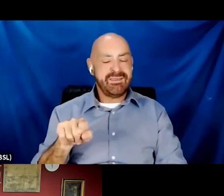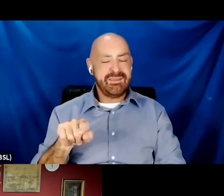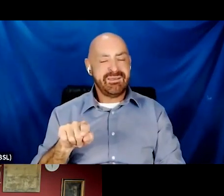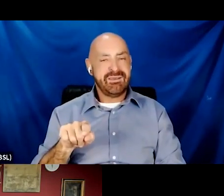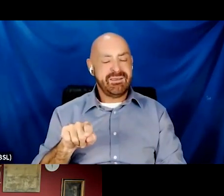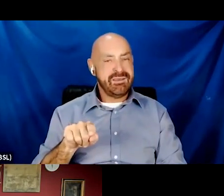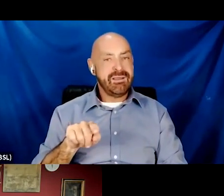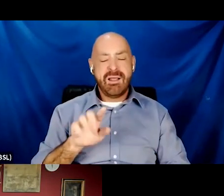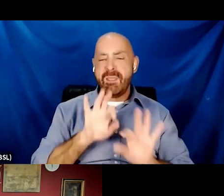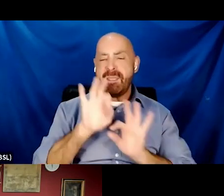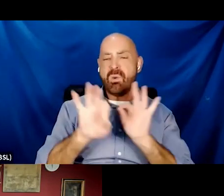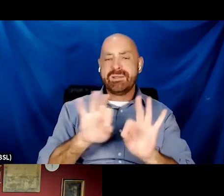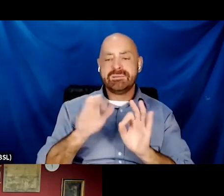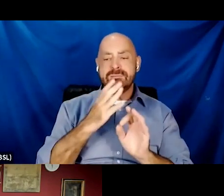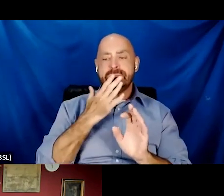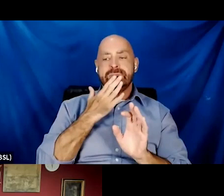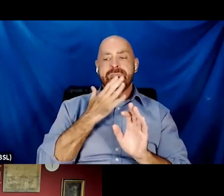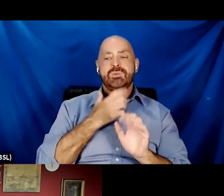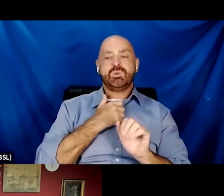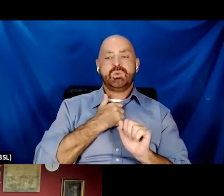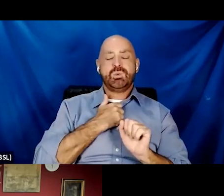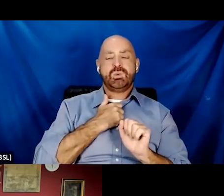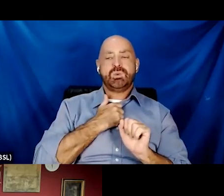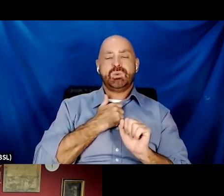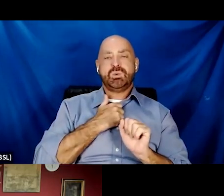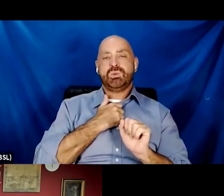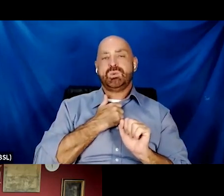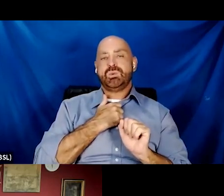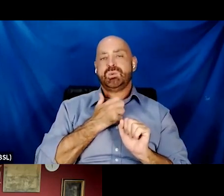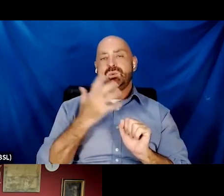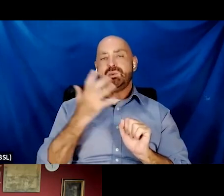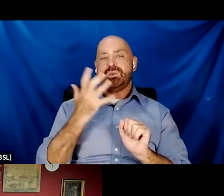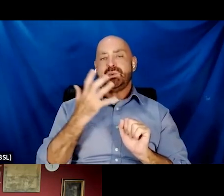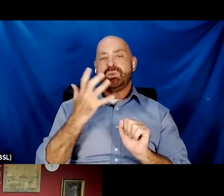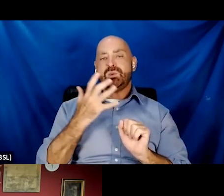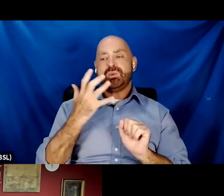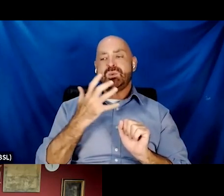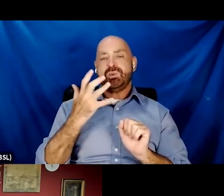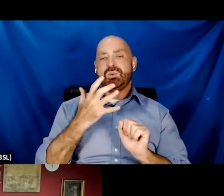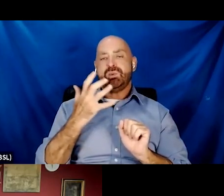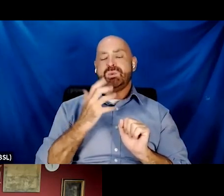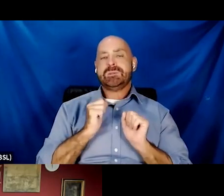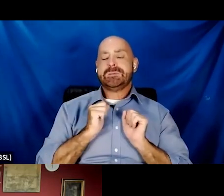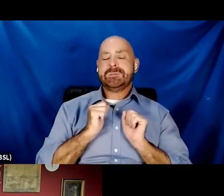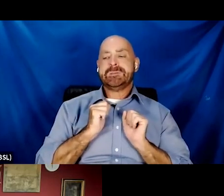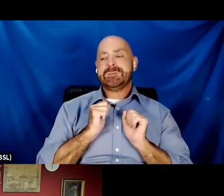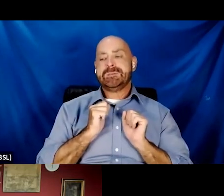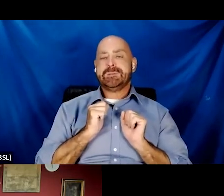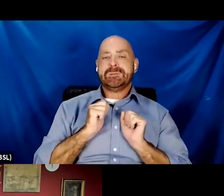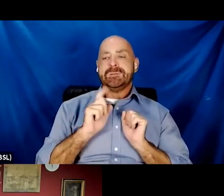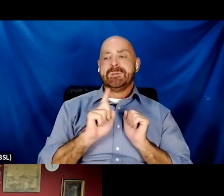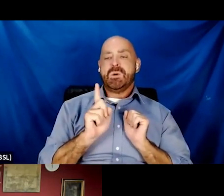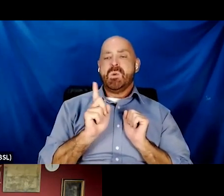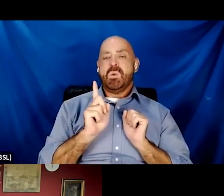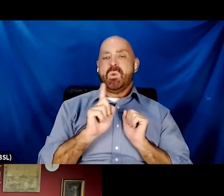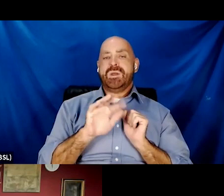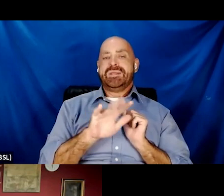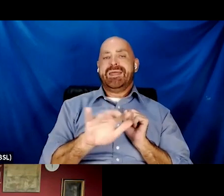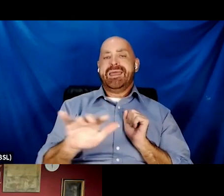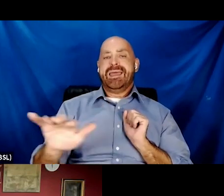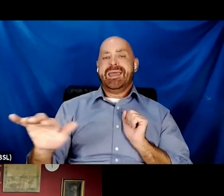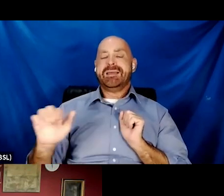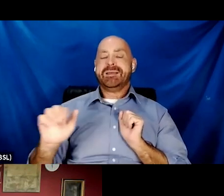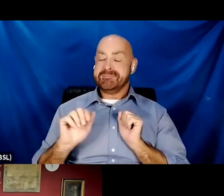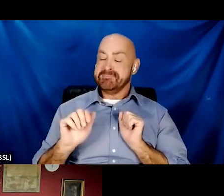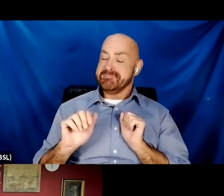survey questions actually beginning to think partly of what they were dealing with. Yeah.